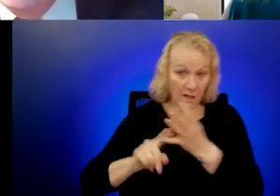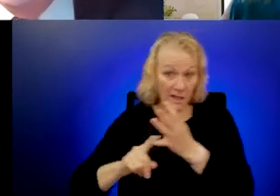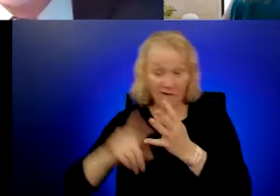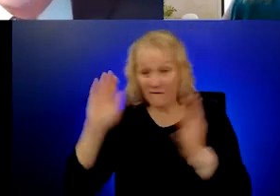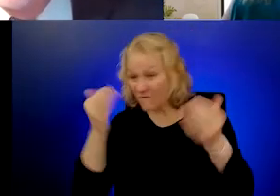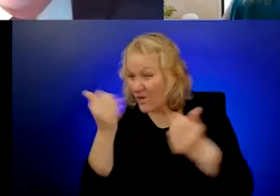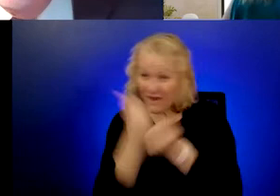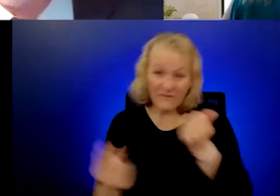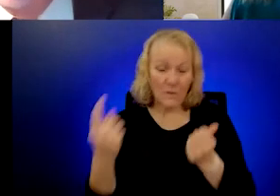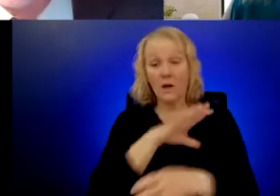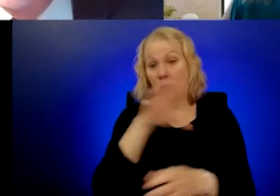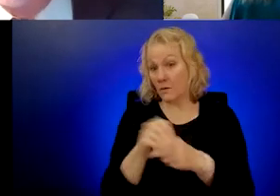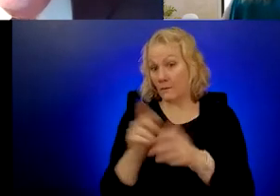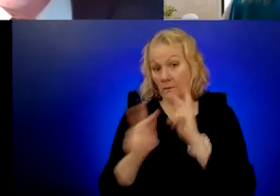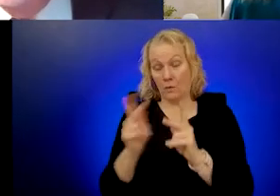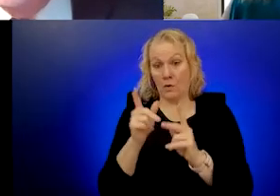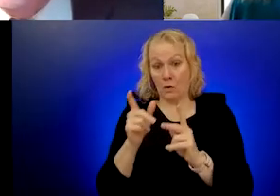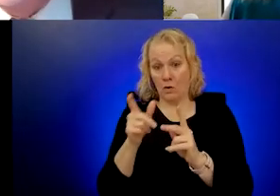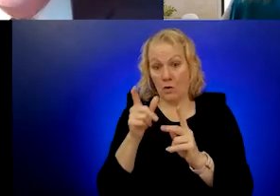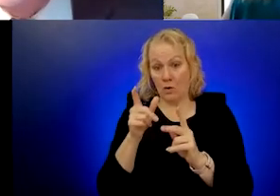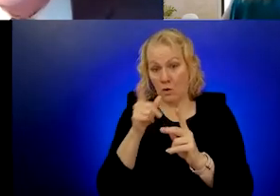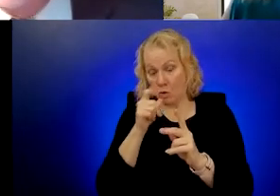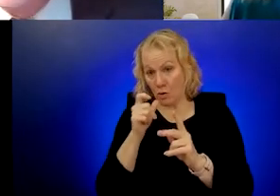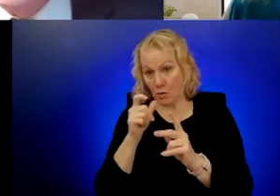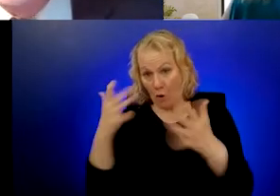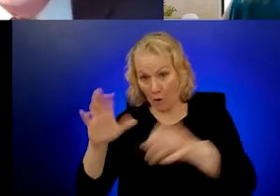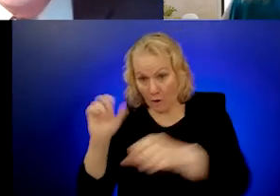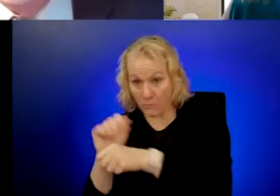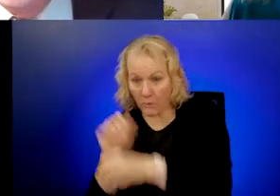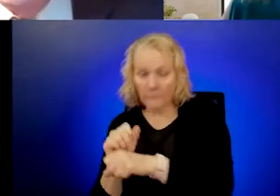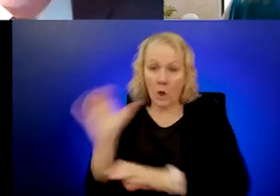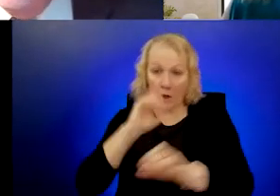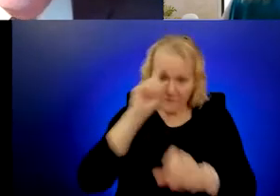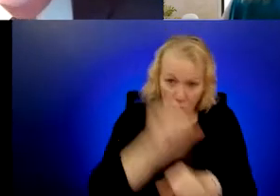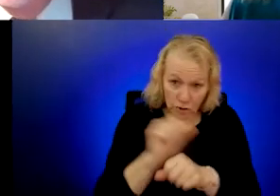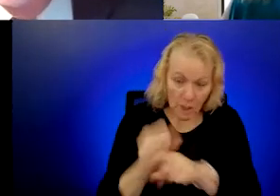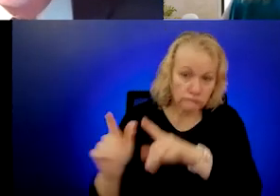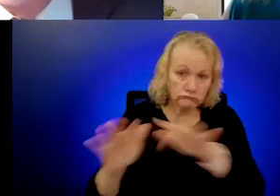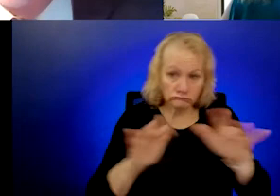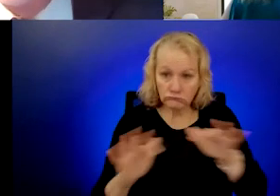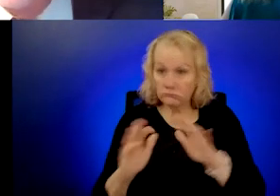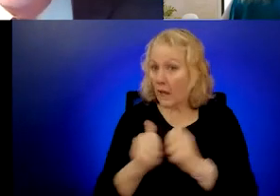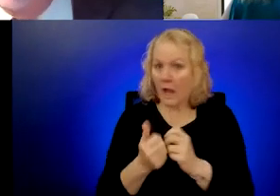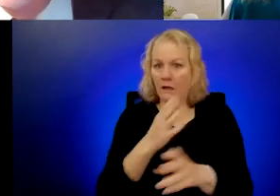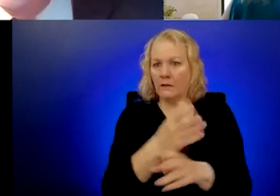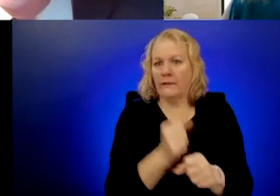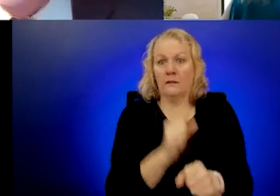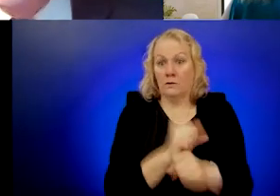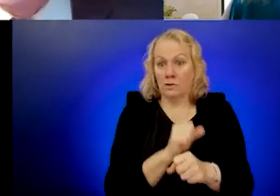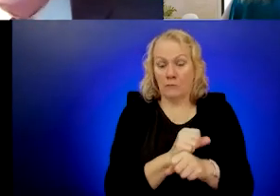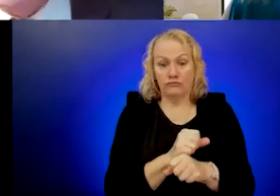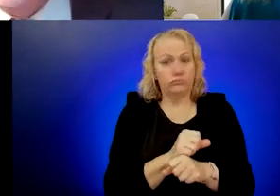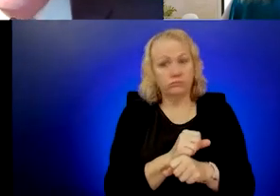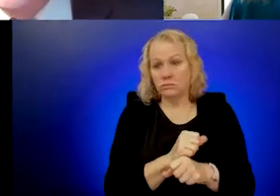including people that are employees, job candidates, job seekers, and so on. Getting a job at an employer is not always the